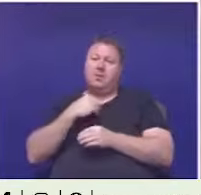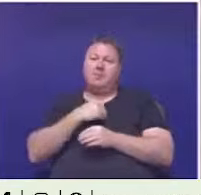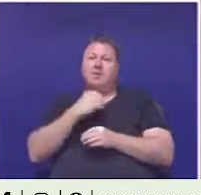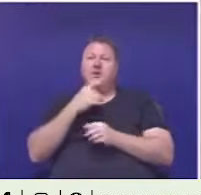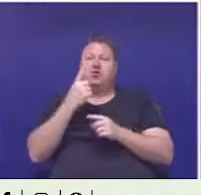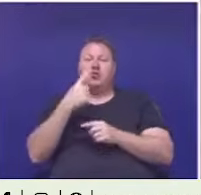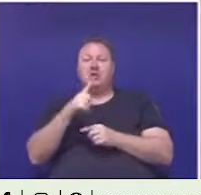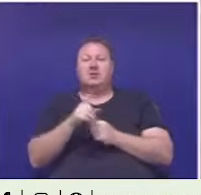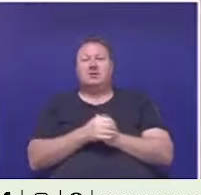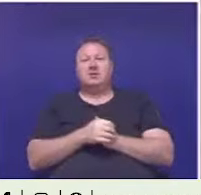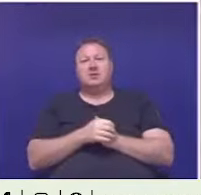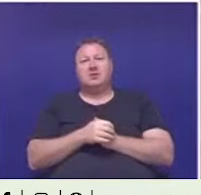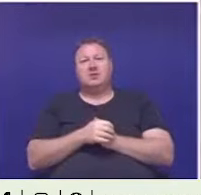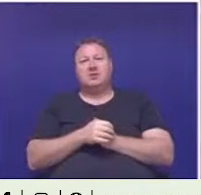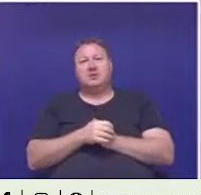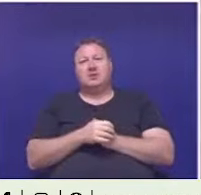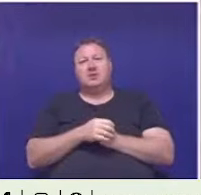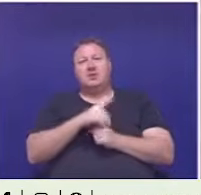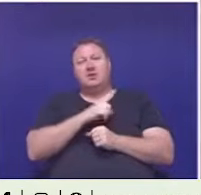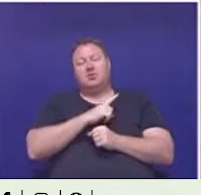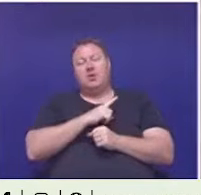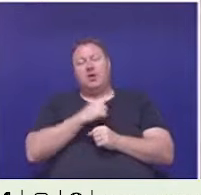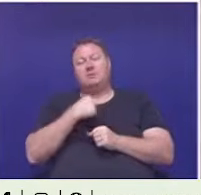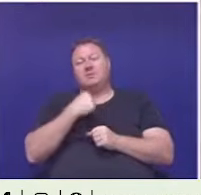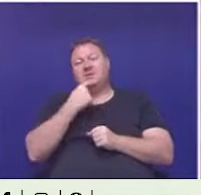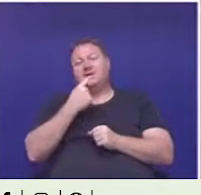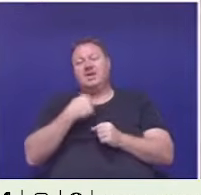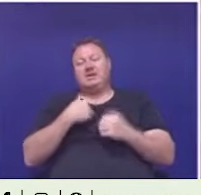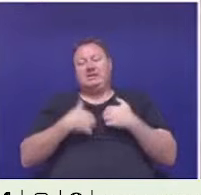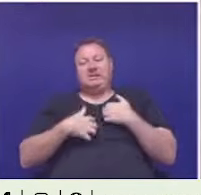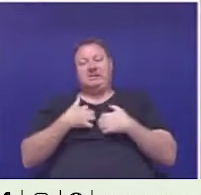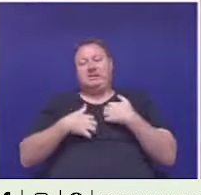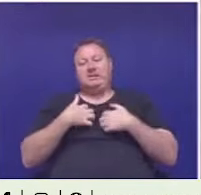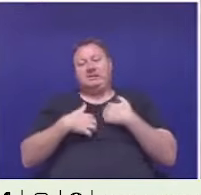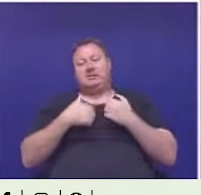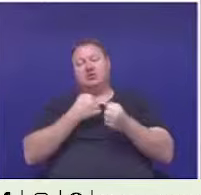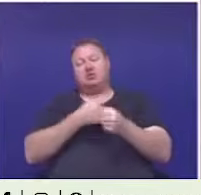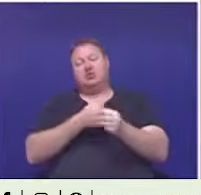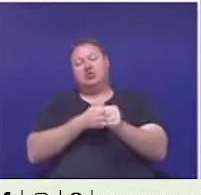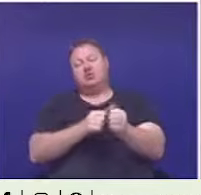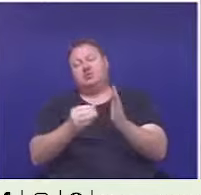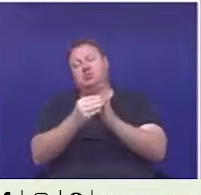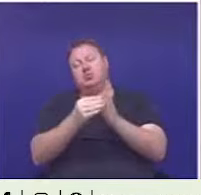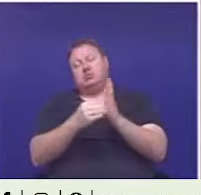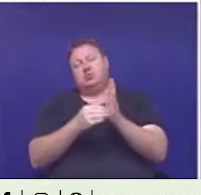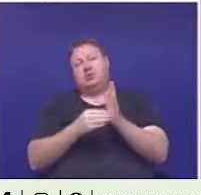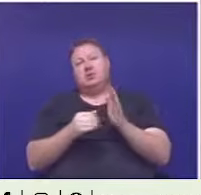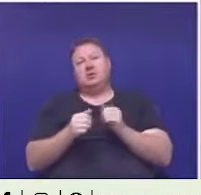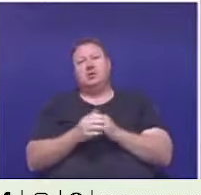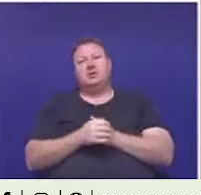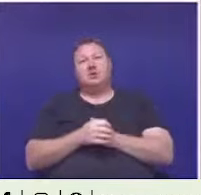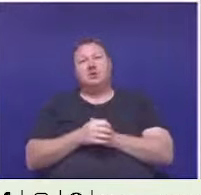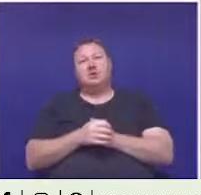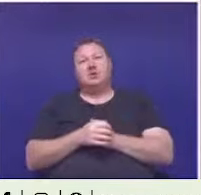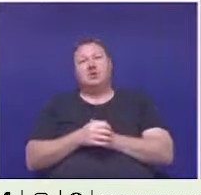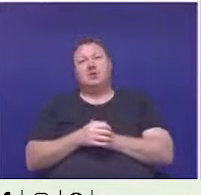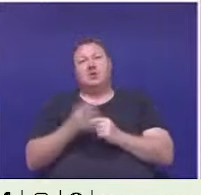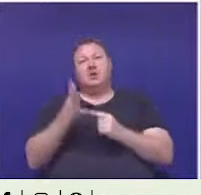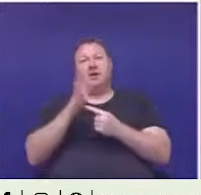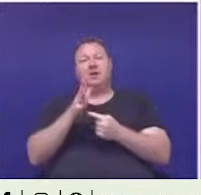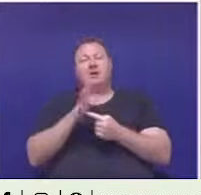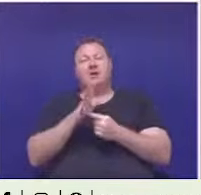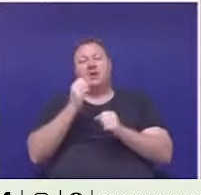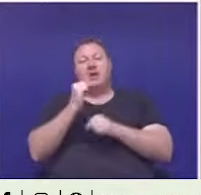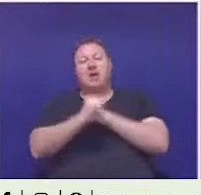And that's why I've been lamenting and saying I'm excited that we've put the strategy and key indicators in the annual performance